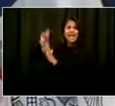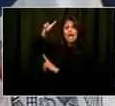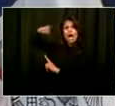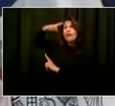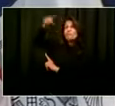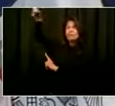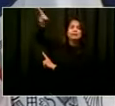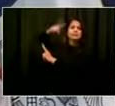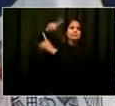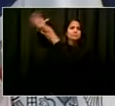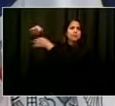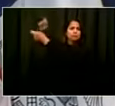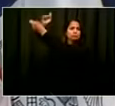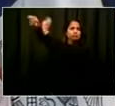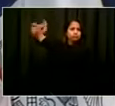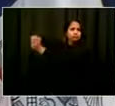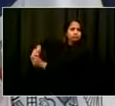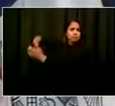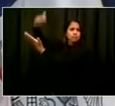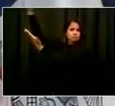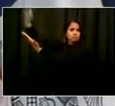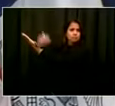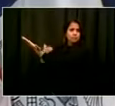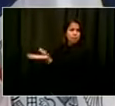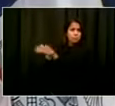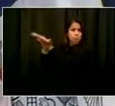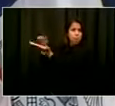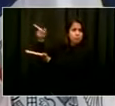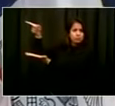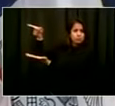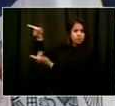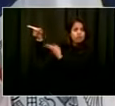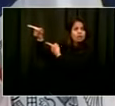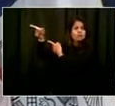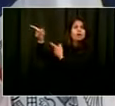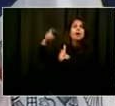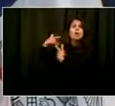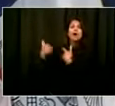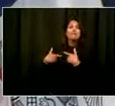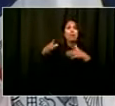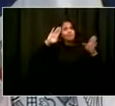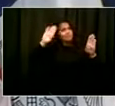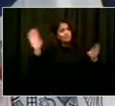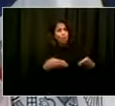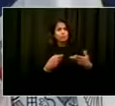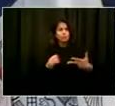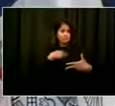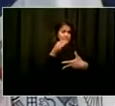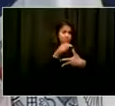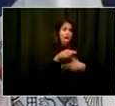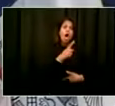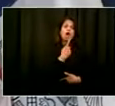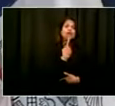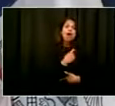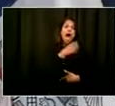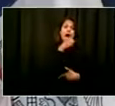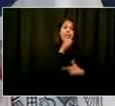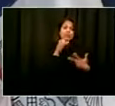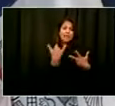of restrictions in Central Queens and then in the other parts of the area over the next couple of weeks. Clear the